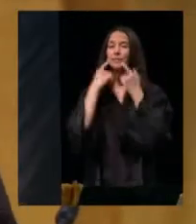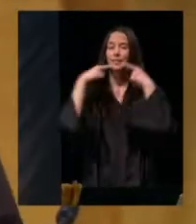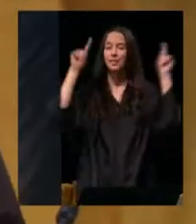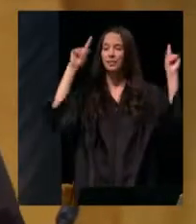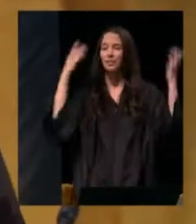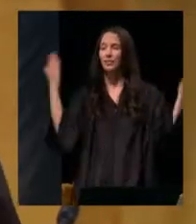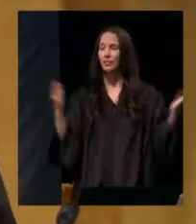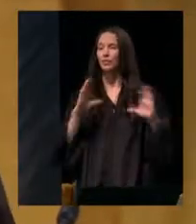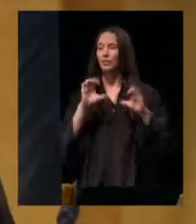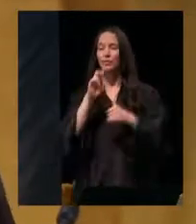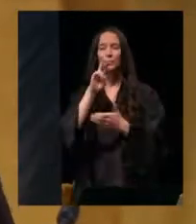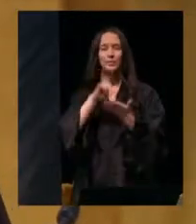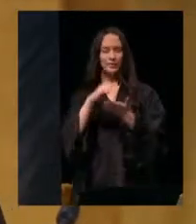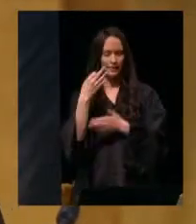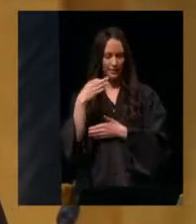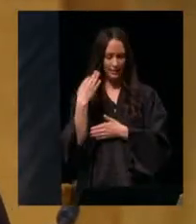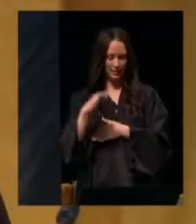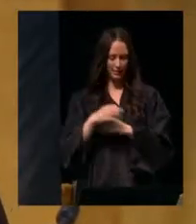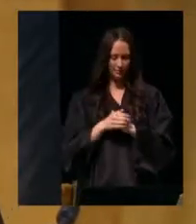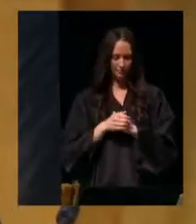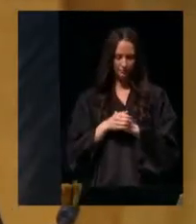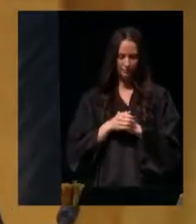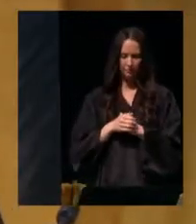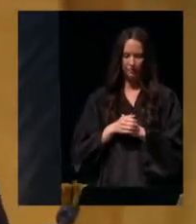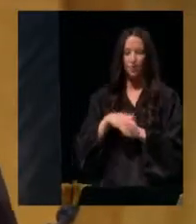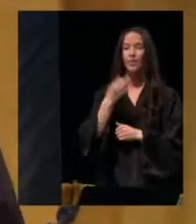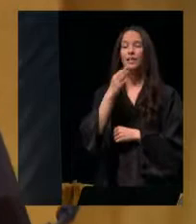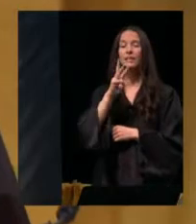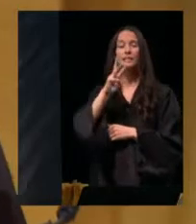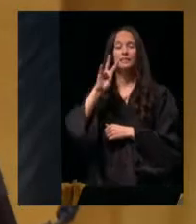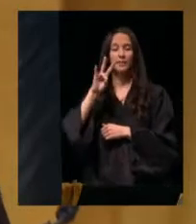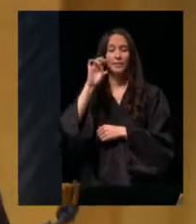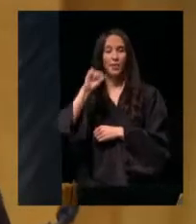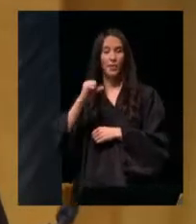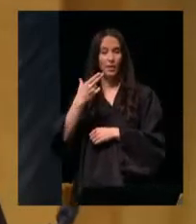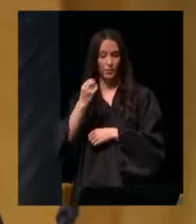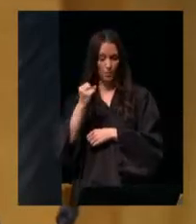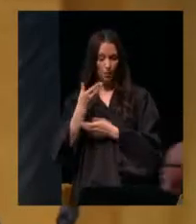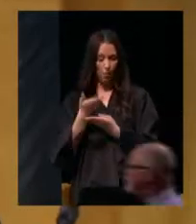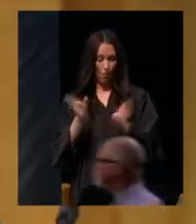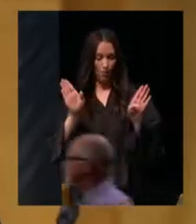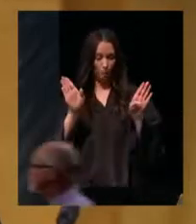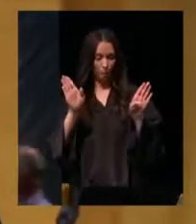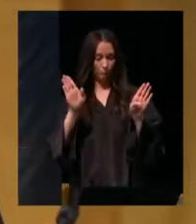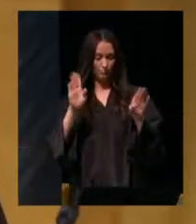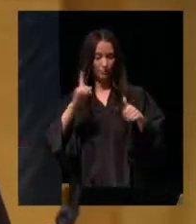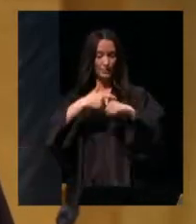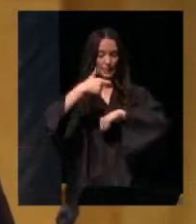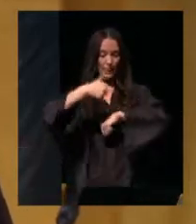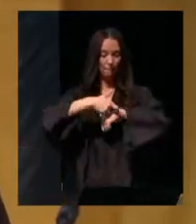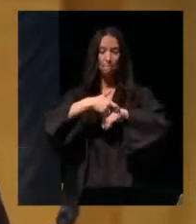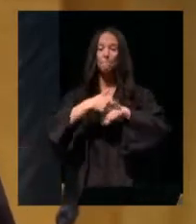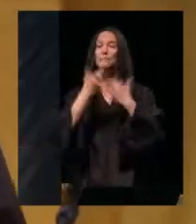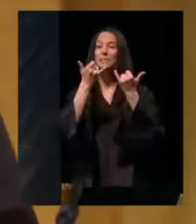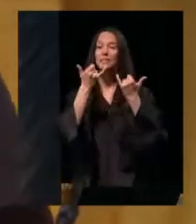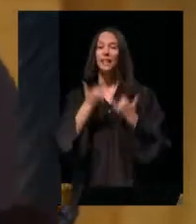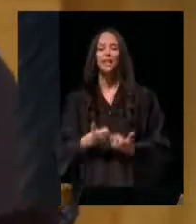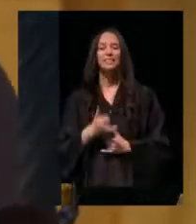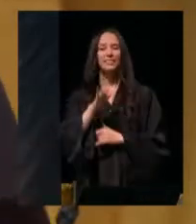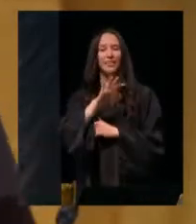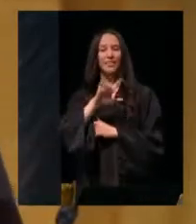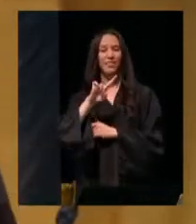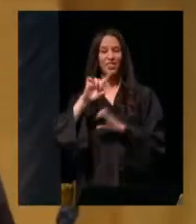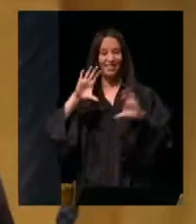class of 2019. In 1967, South High opened the doors for the first time. Today we are celebrating